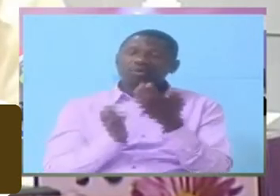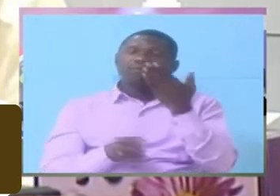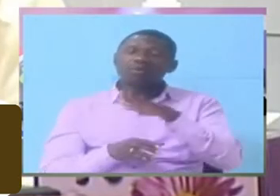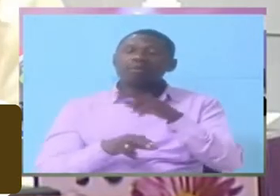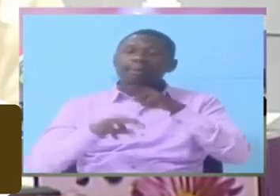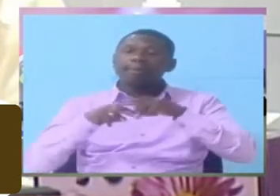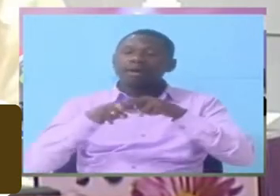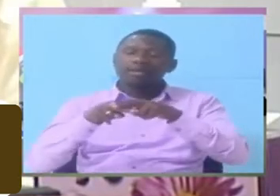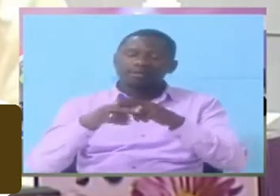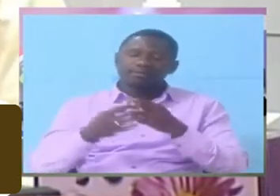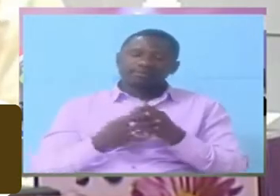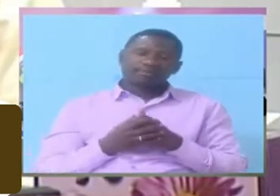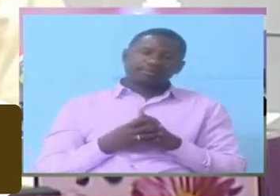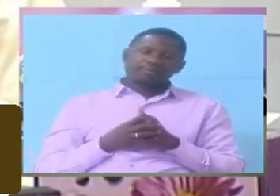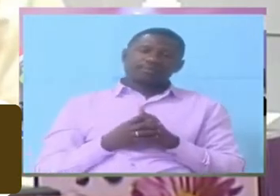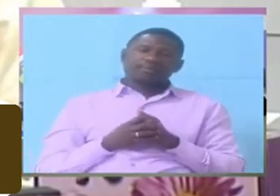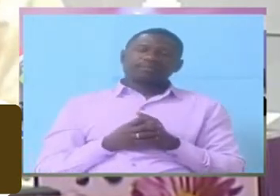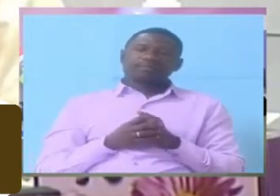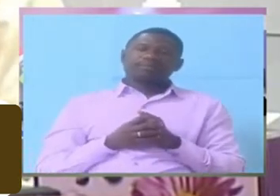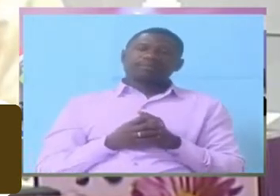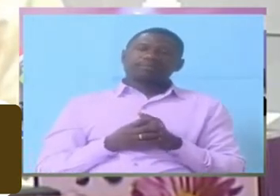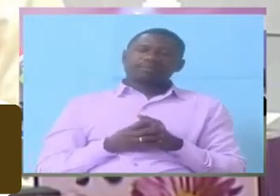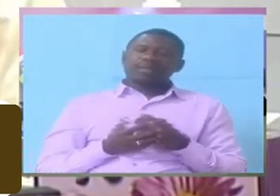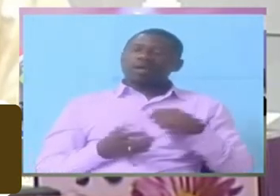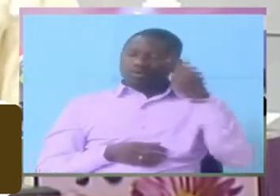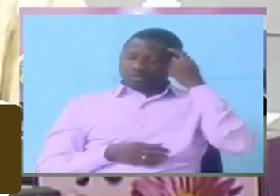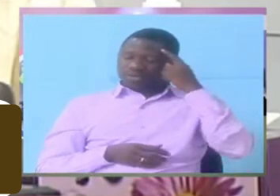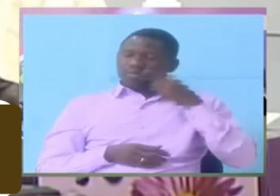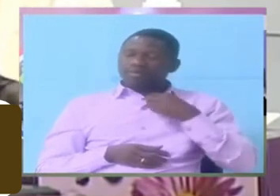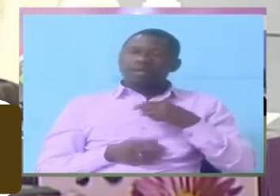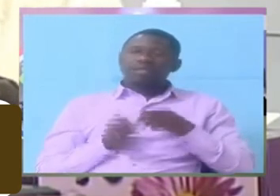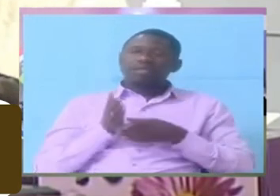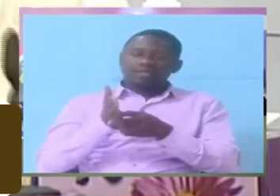coordinating and I have no specific instruction as to